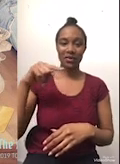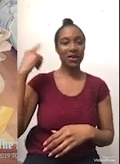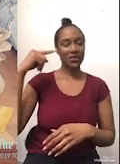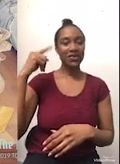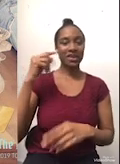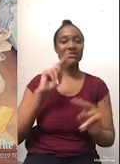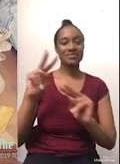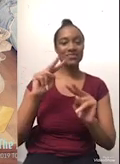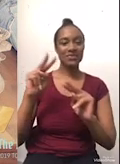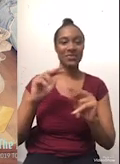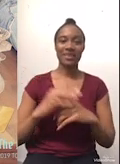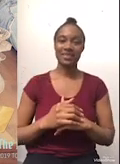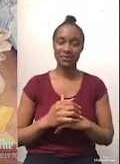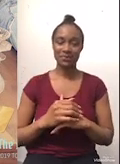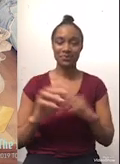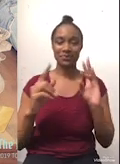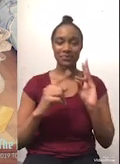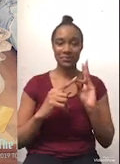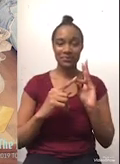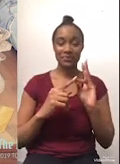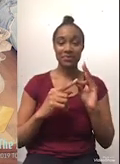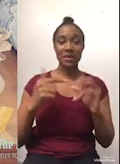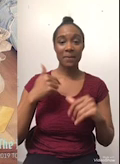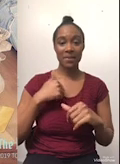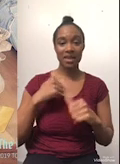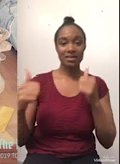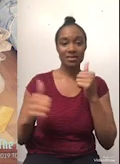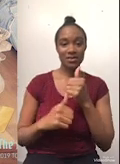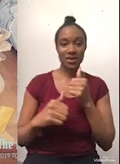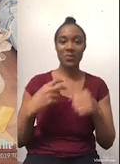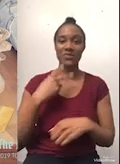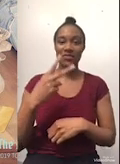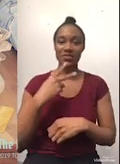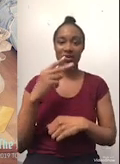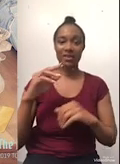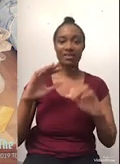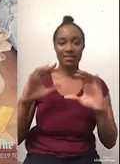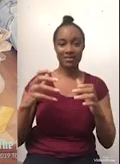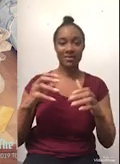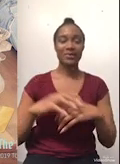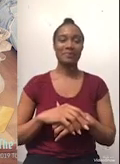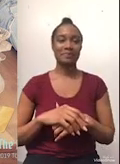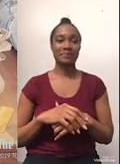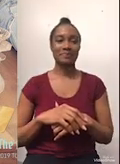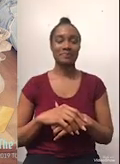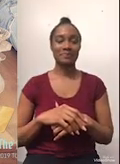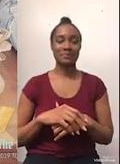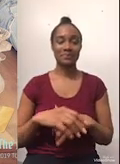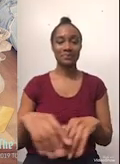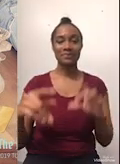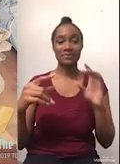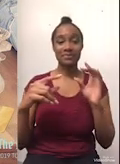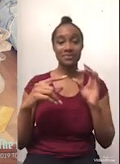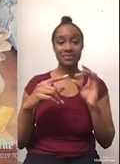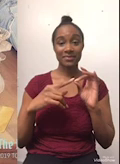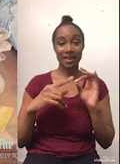Kyu-Jing, This is Kyu-Jing, the sub-vocalist of Uptension. Huan-Ying, Hello, I'm Huan-Ying,